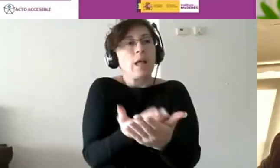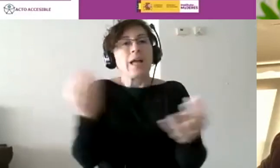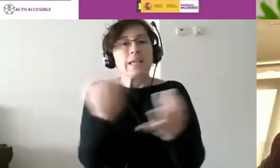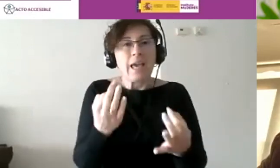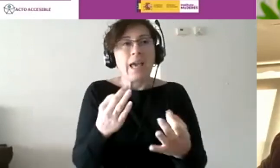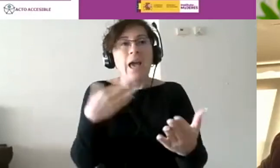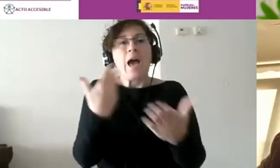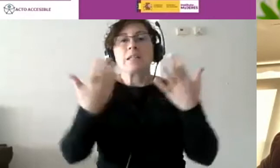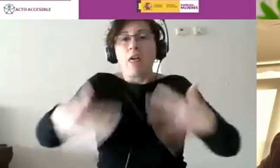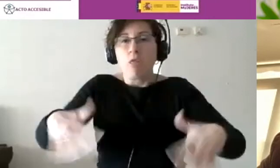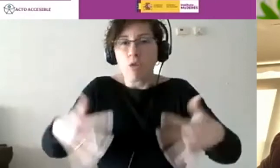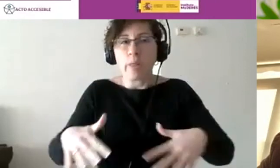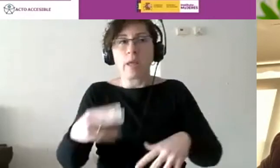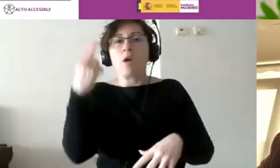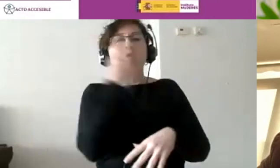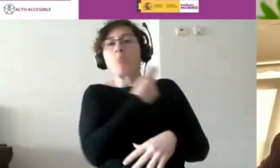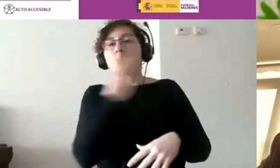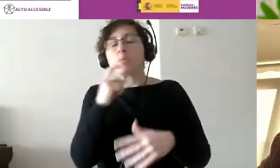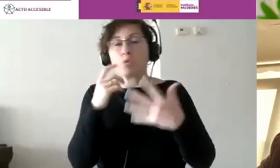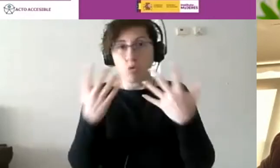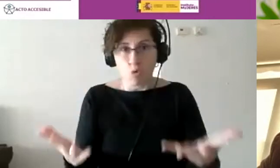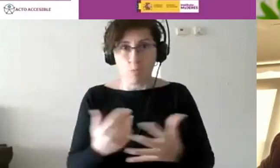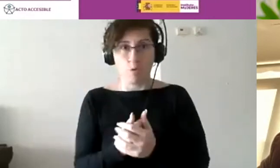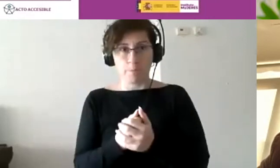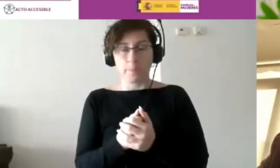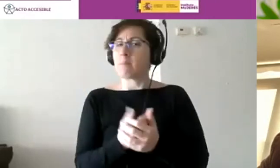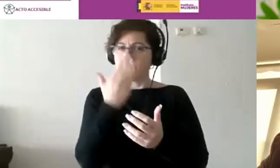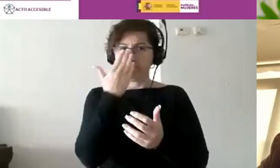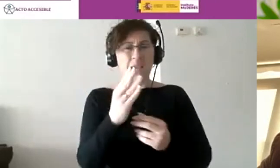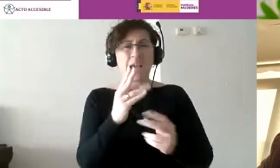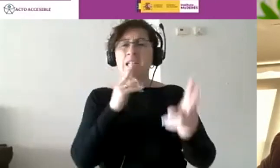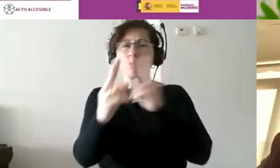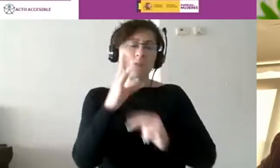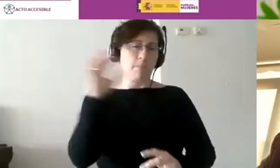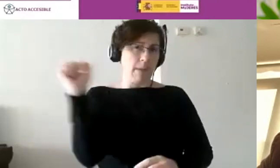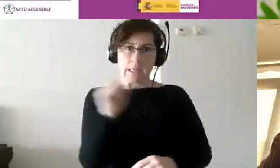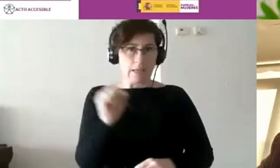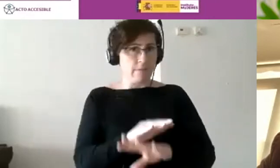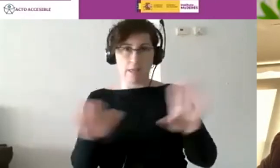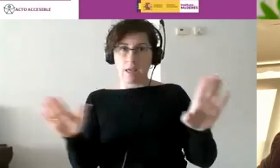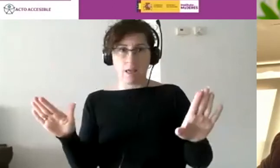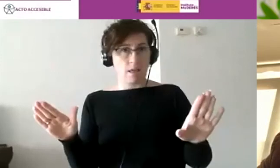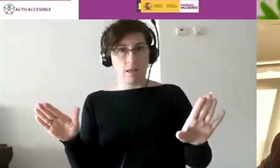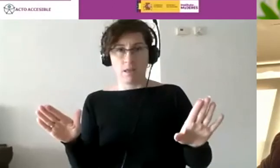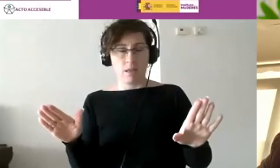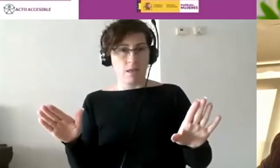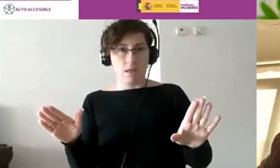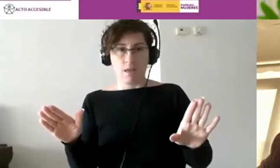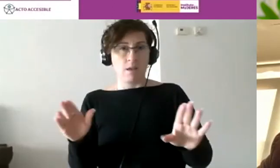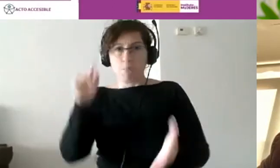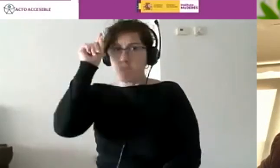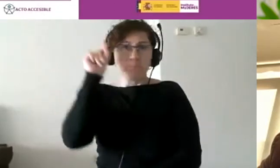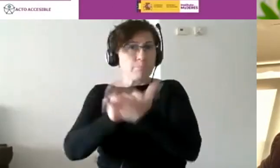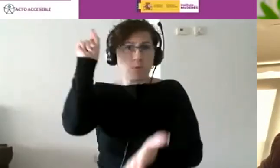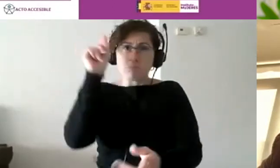of how much they can provide, how far they can help, and well, we've received a fantastic